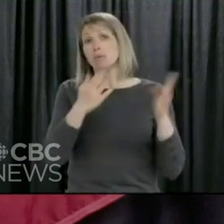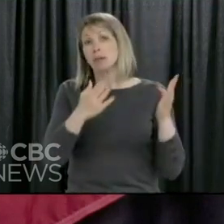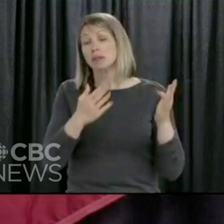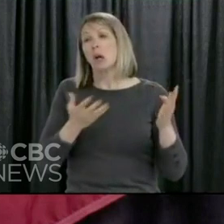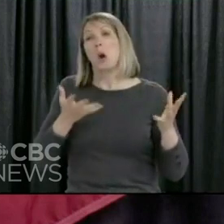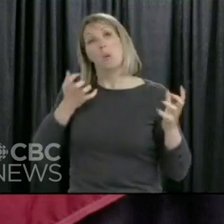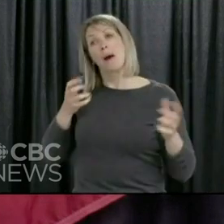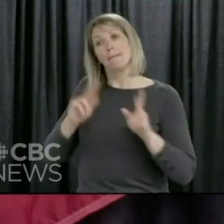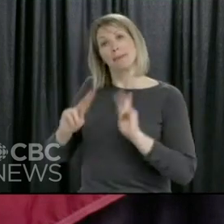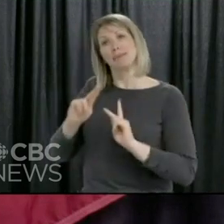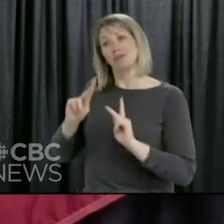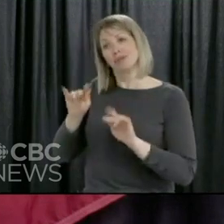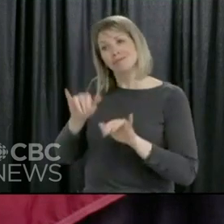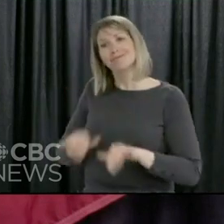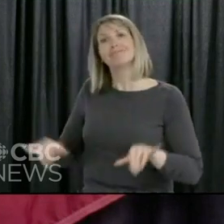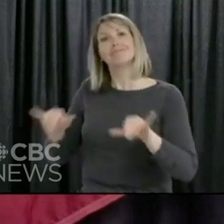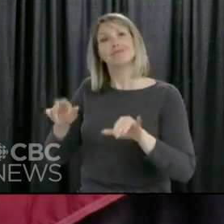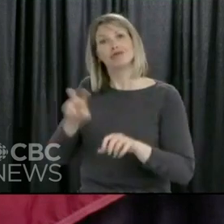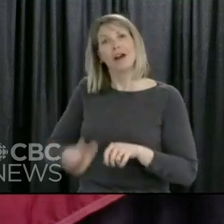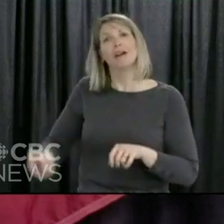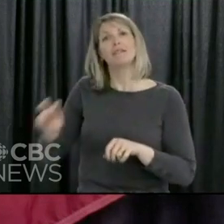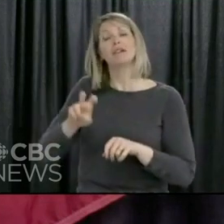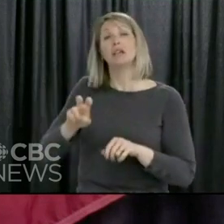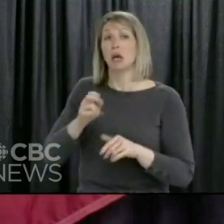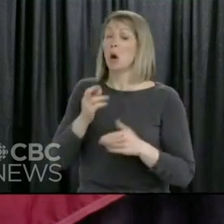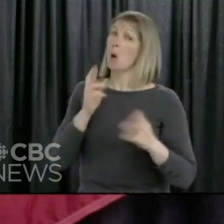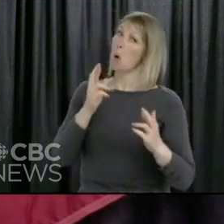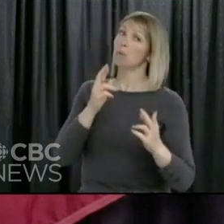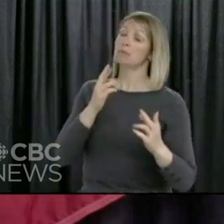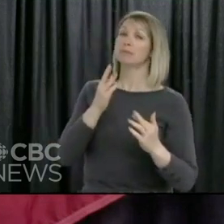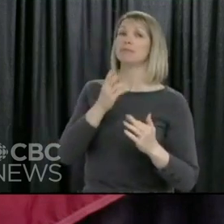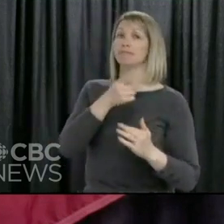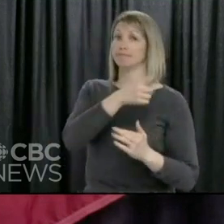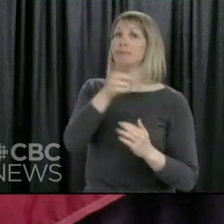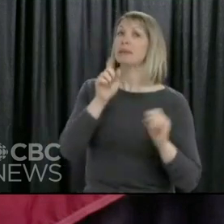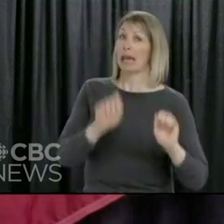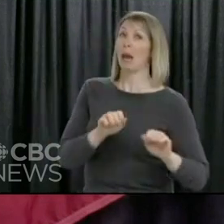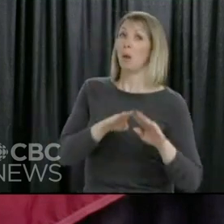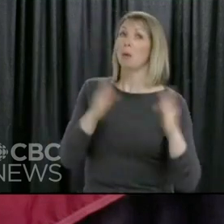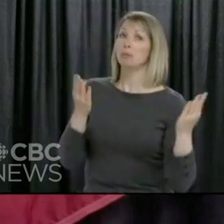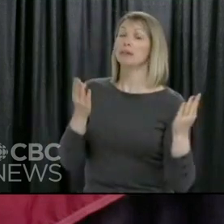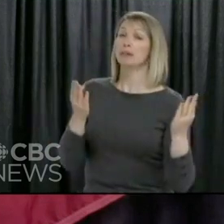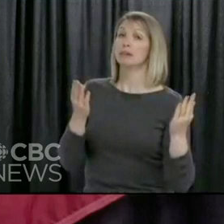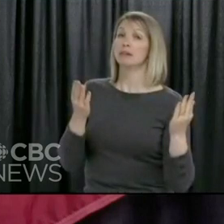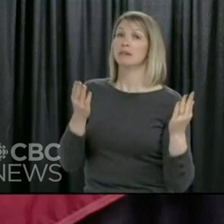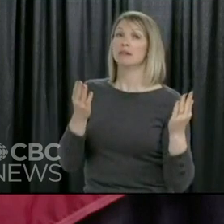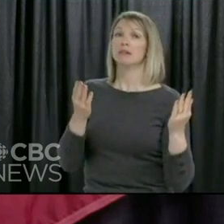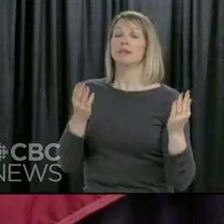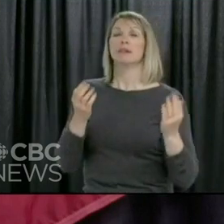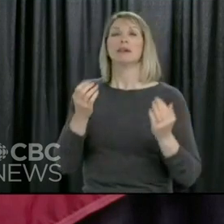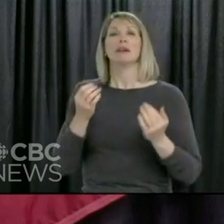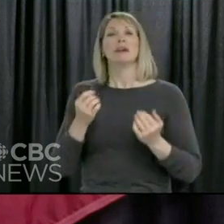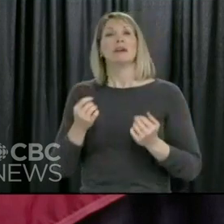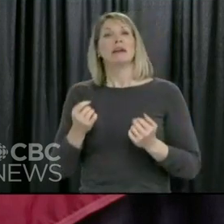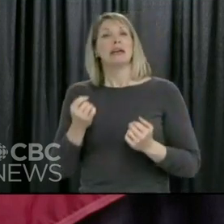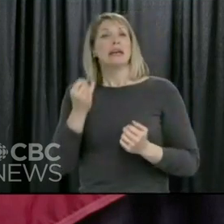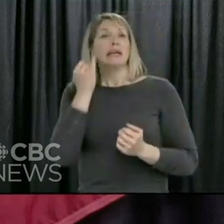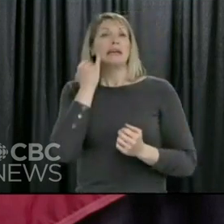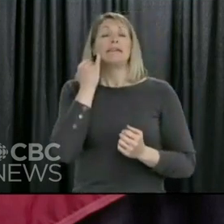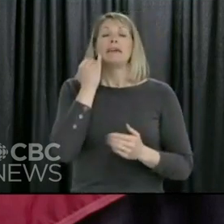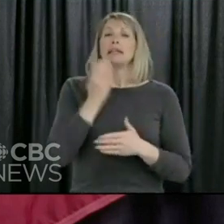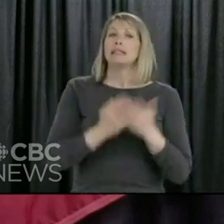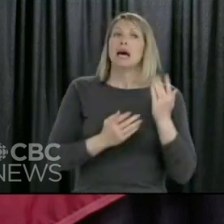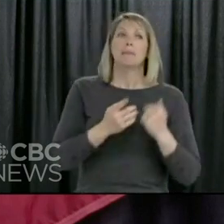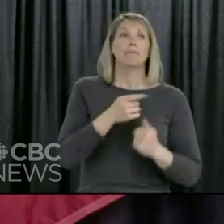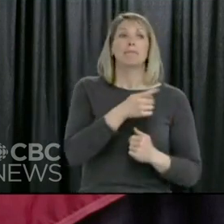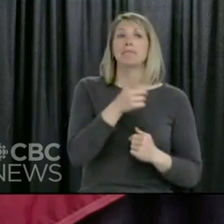those operators. Some of them may be able to open in a very safe manner. We hope they can. And for those that, you know, find themselves in a situation that they cannot, well,